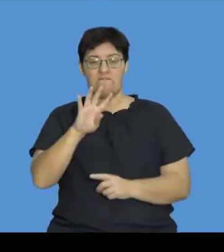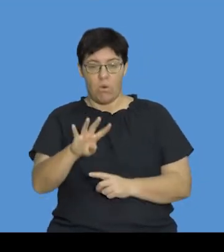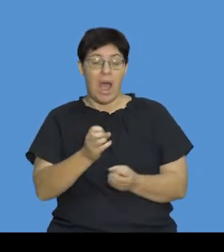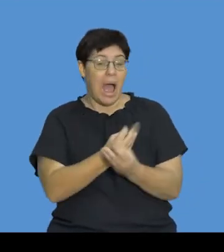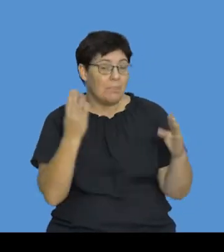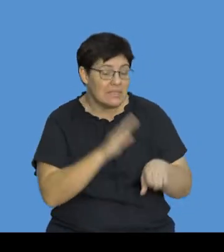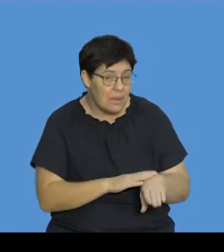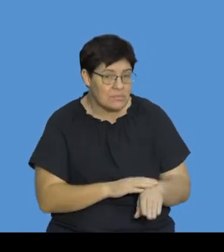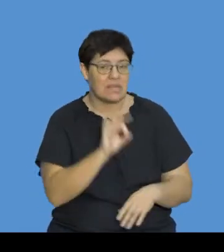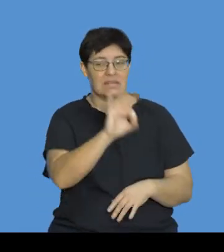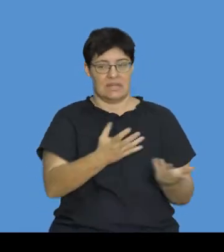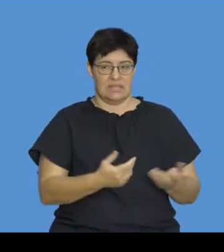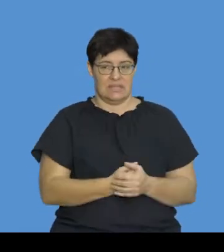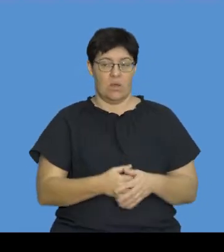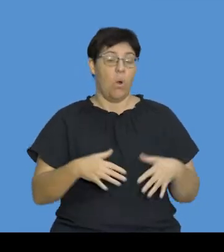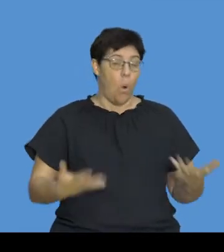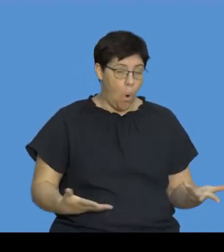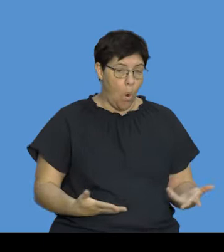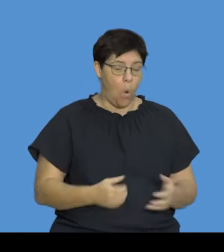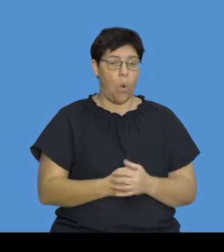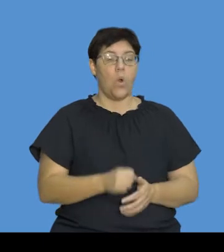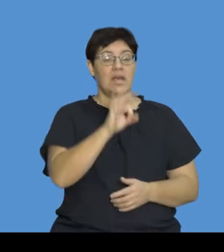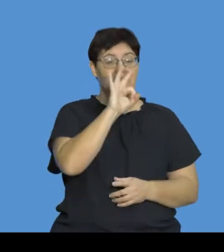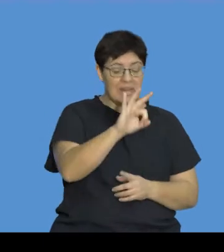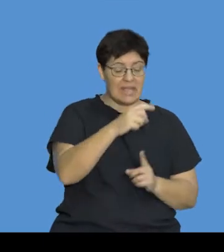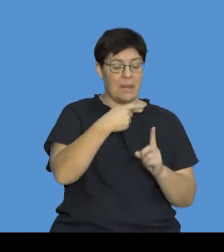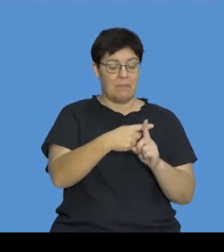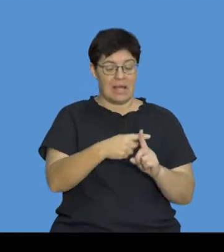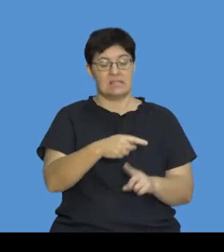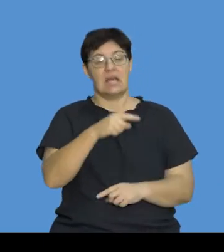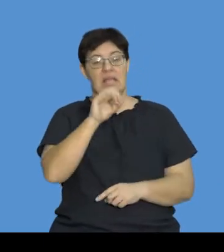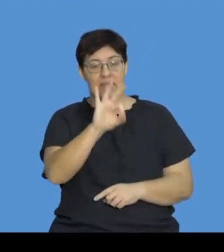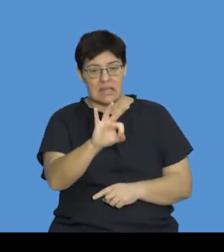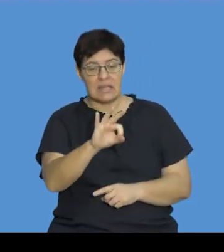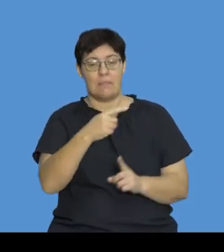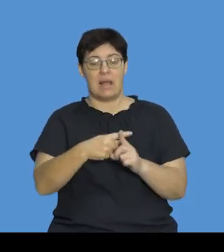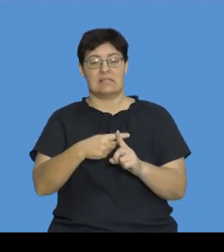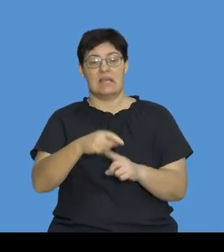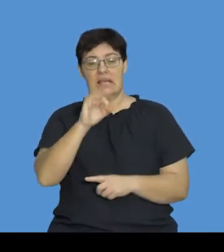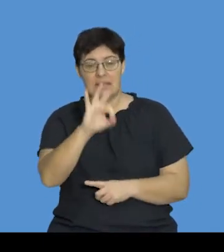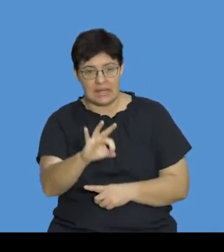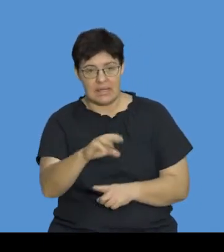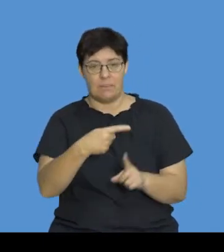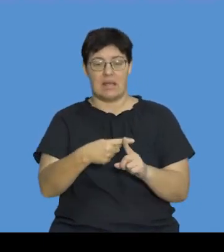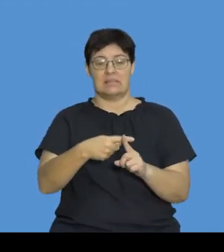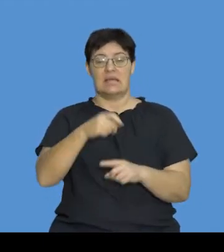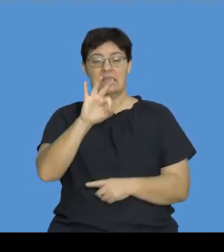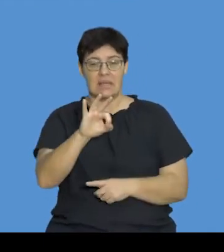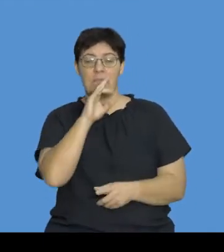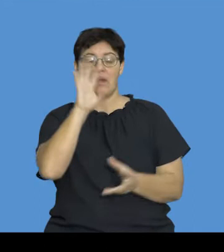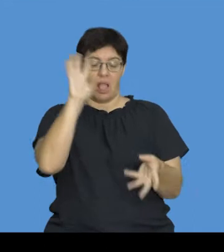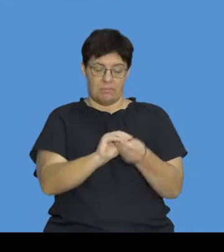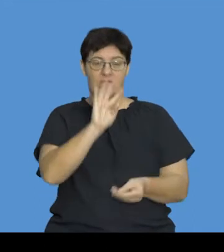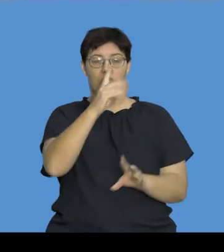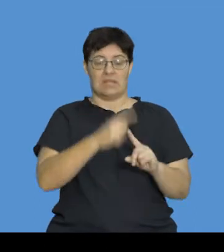am adding 3 to itself 4 times. If you want to take it in that direction, it will still give you the same